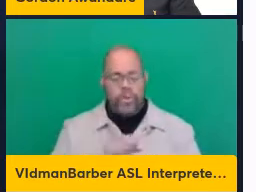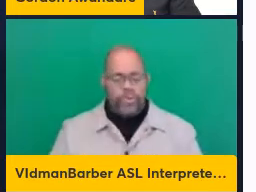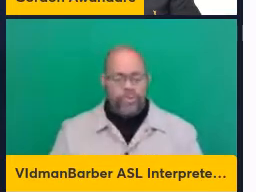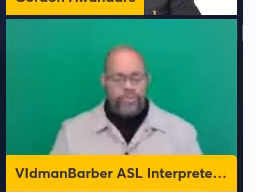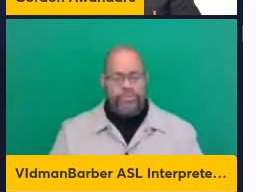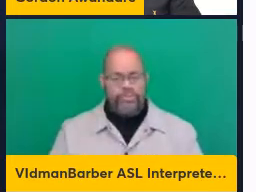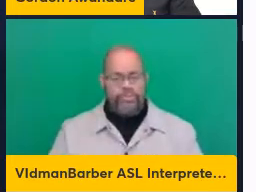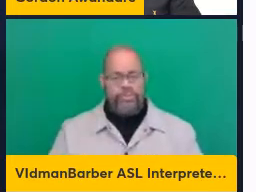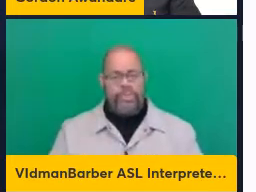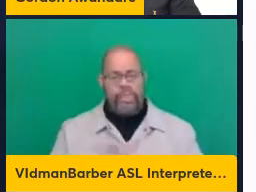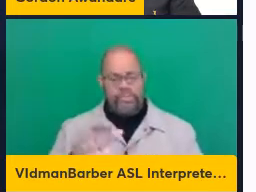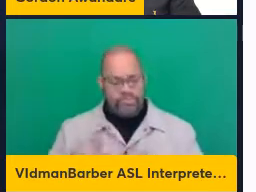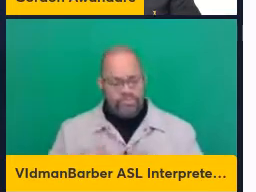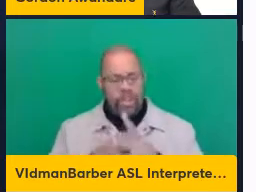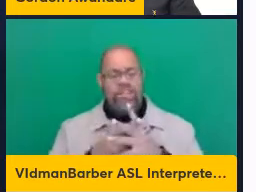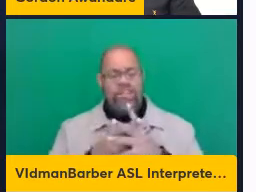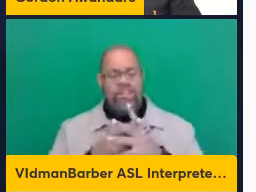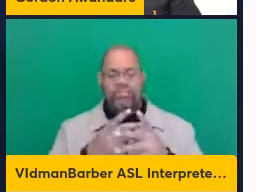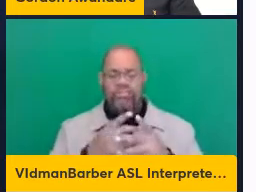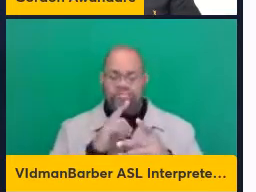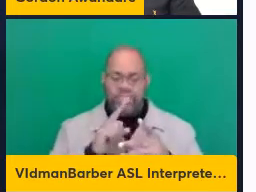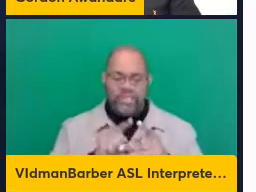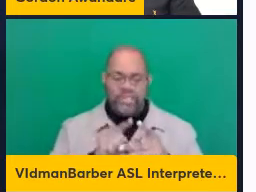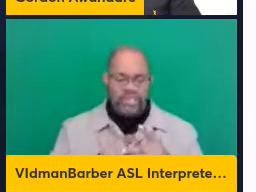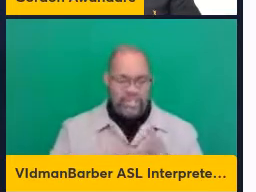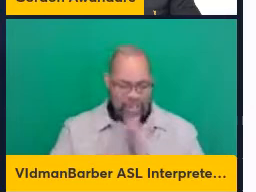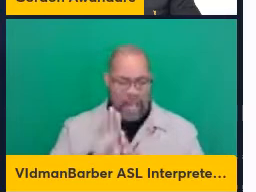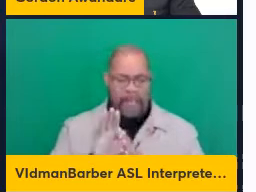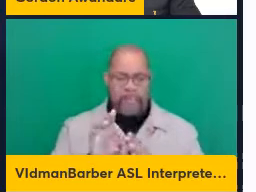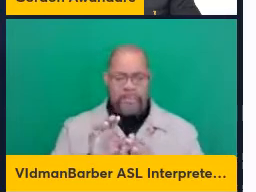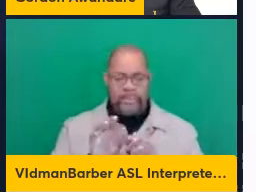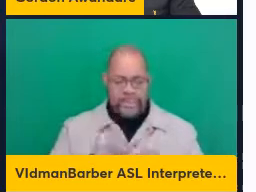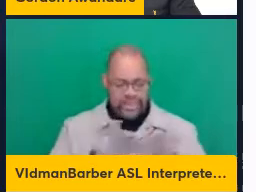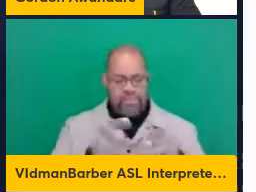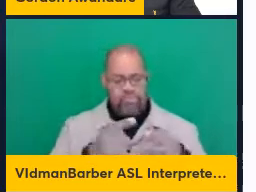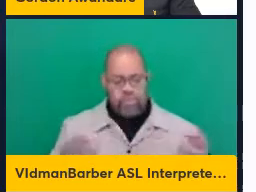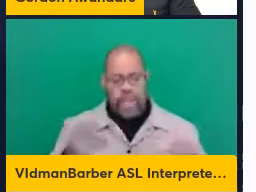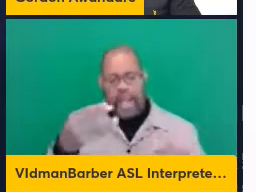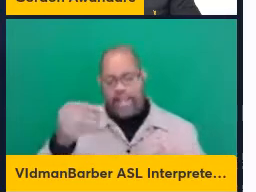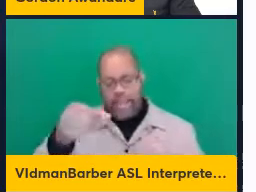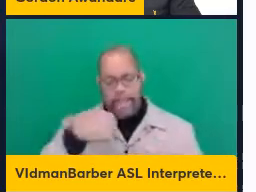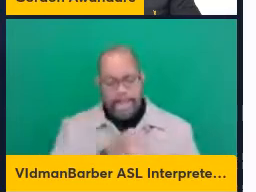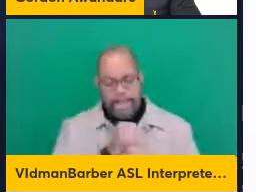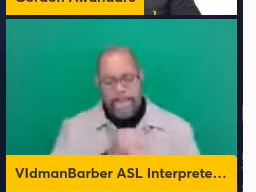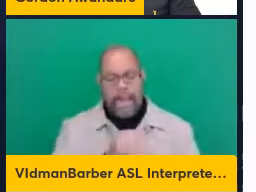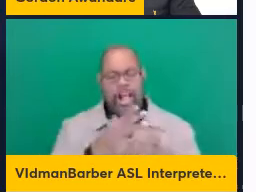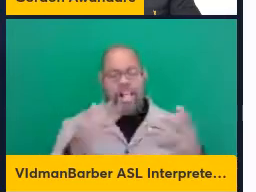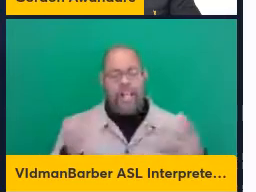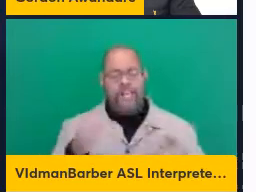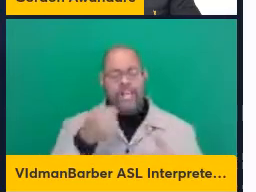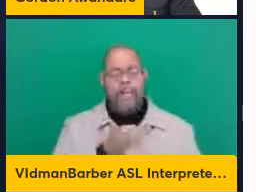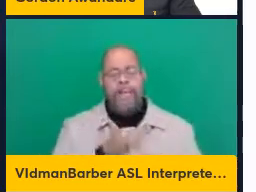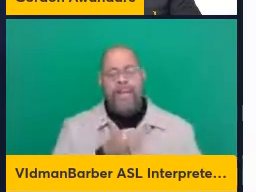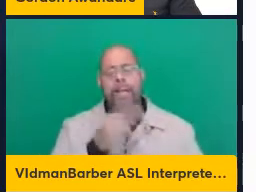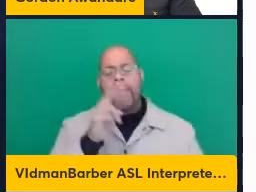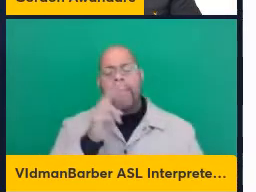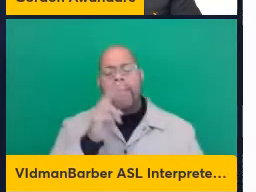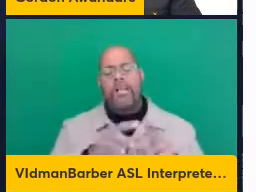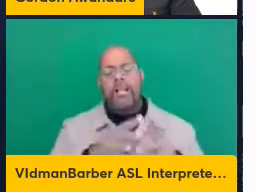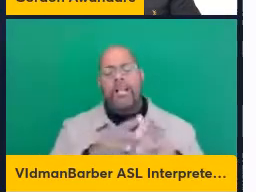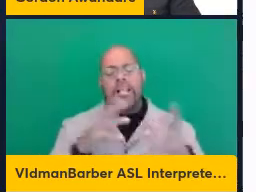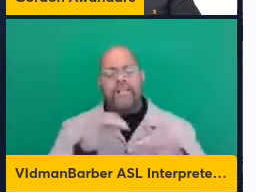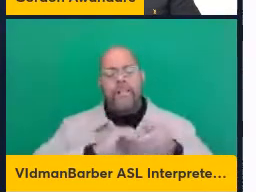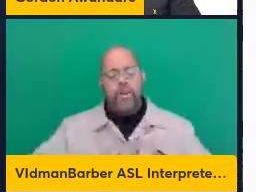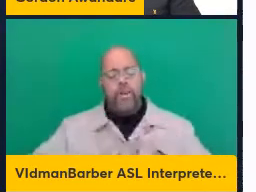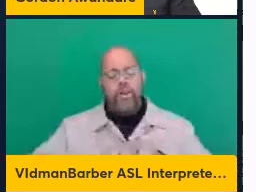They've mobilized significant resources, and they're really making a lot of impact and building a lot of partnerships,